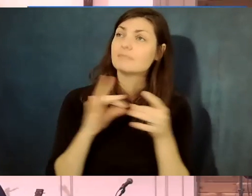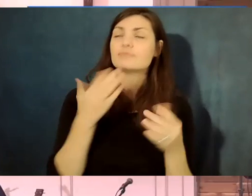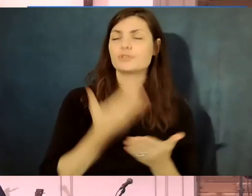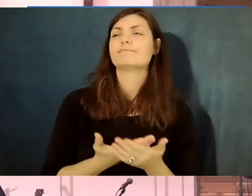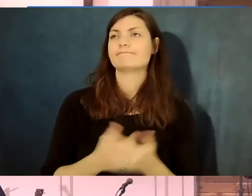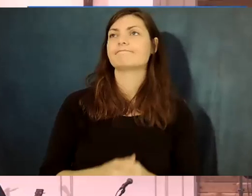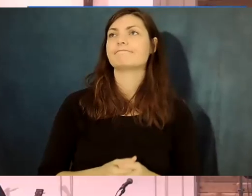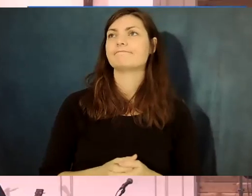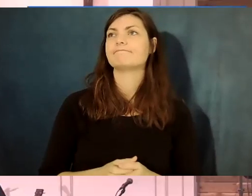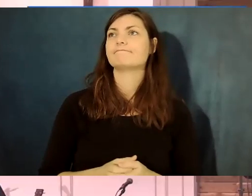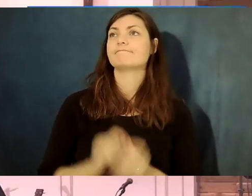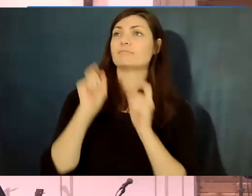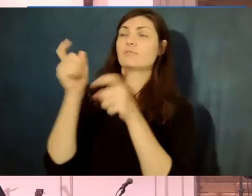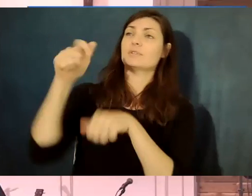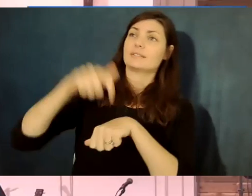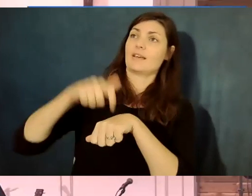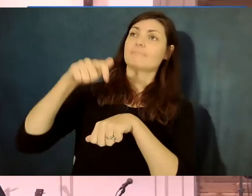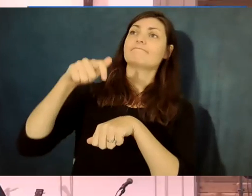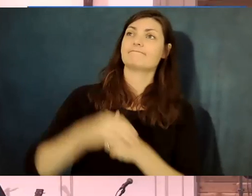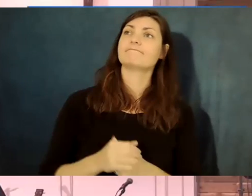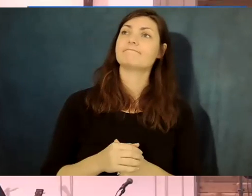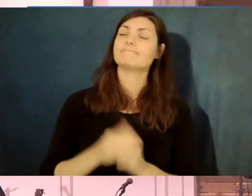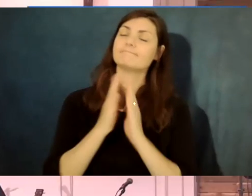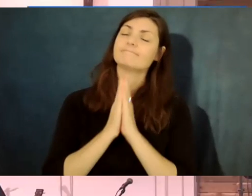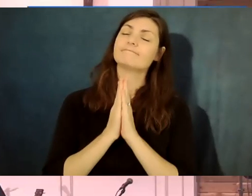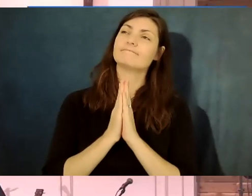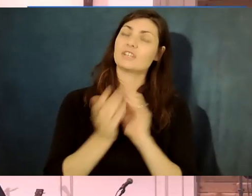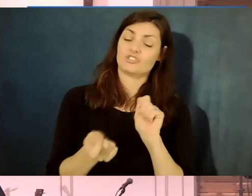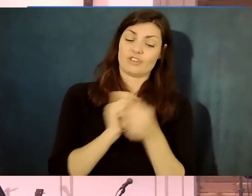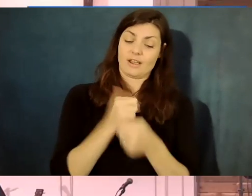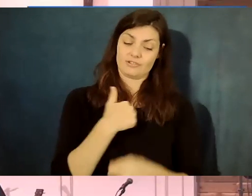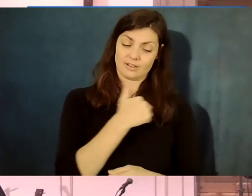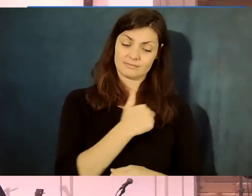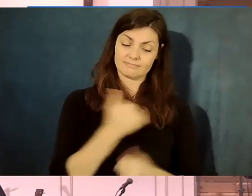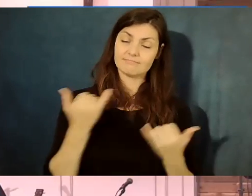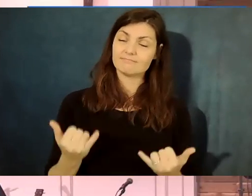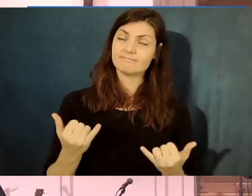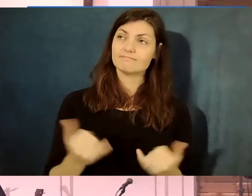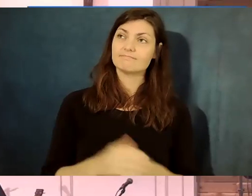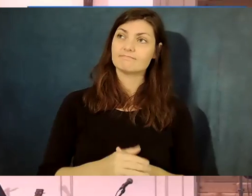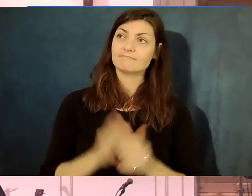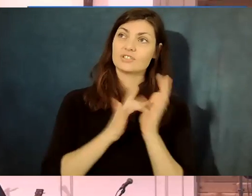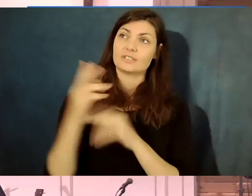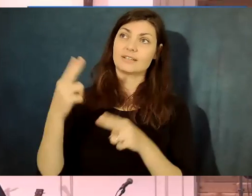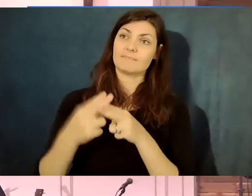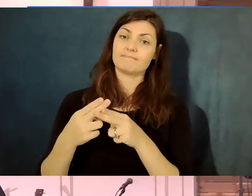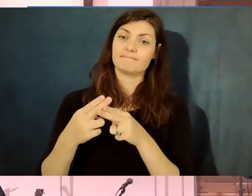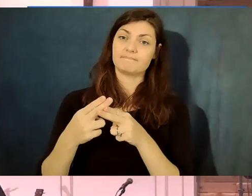good. So we give this time to you, and I pray we'd be changed today. In Jesus'